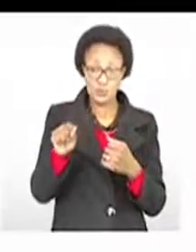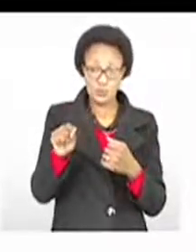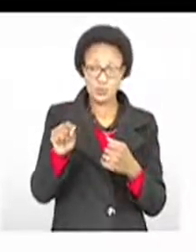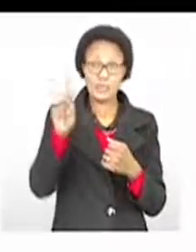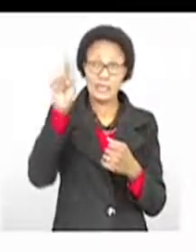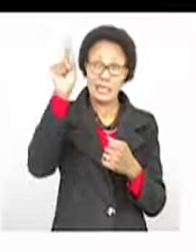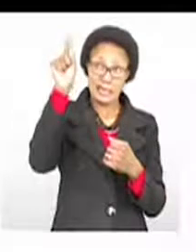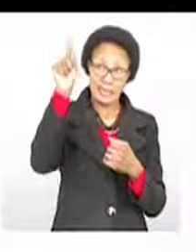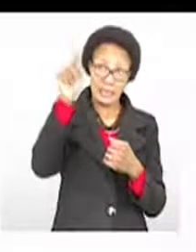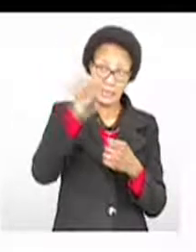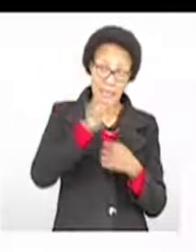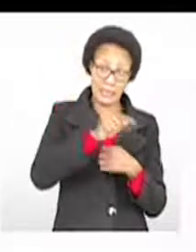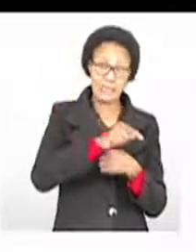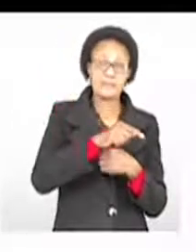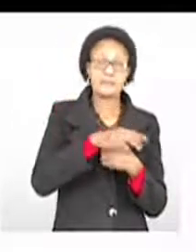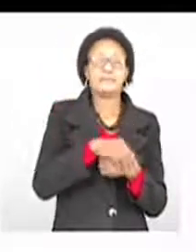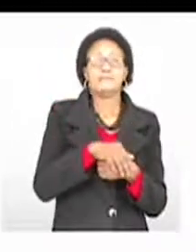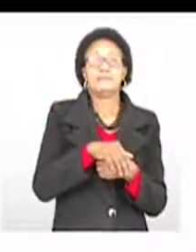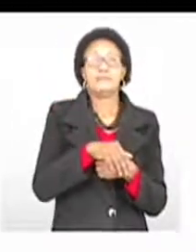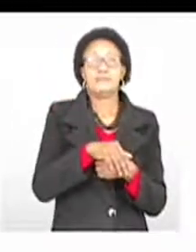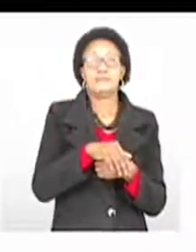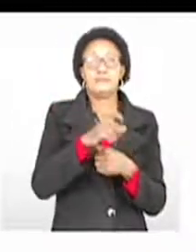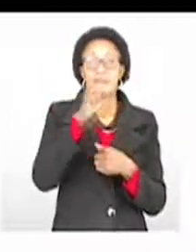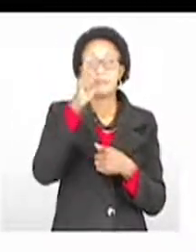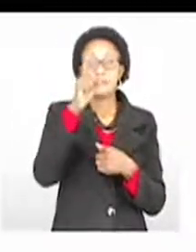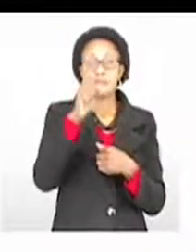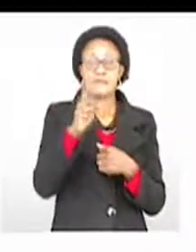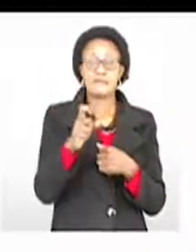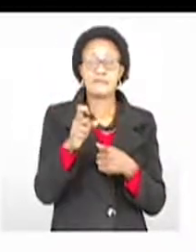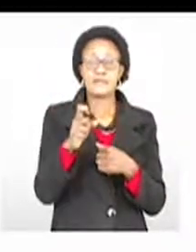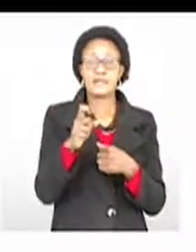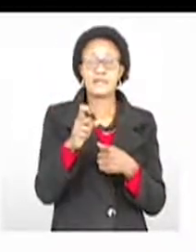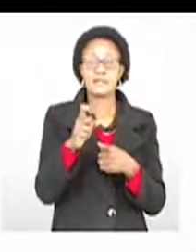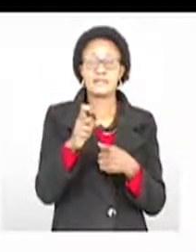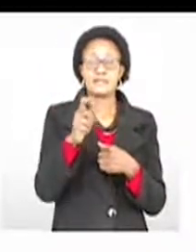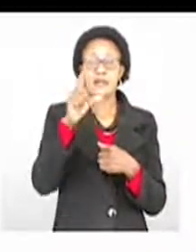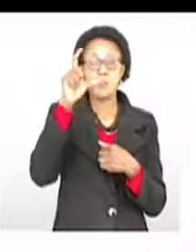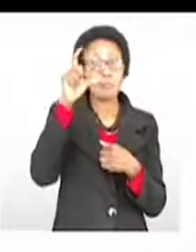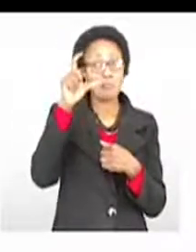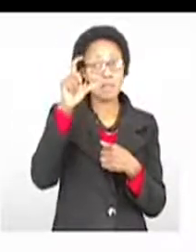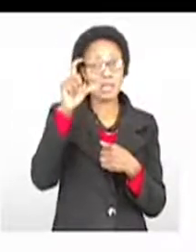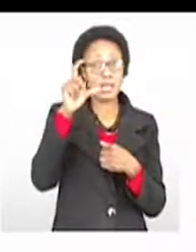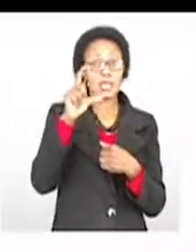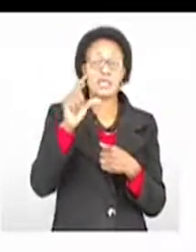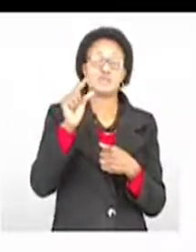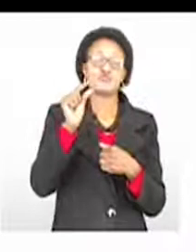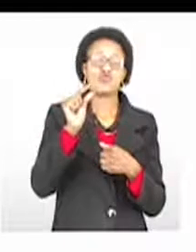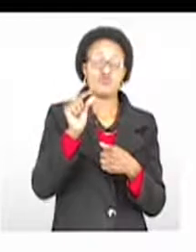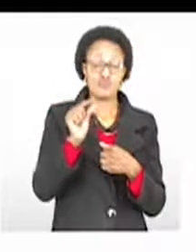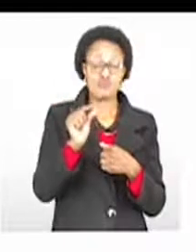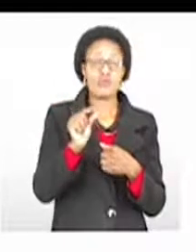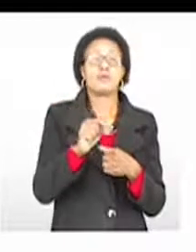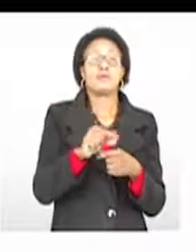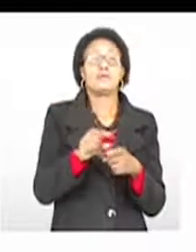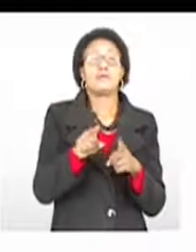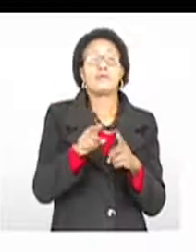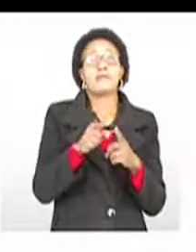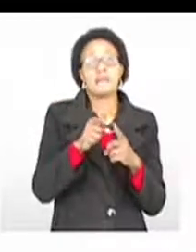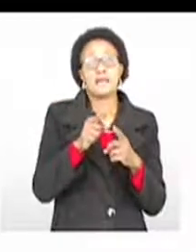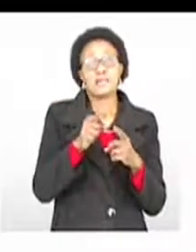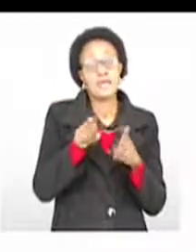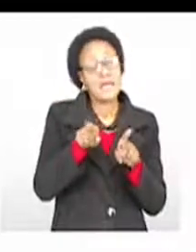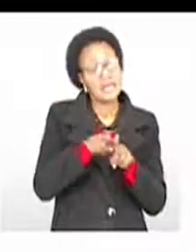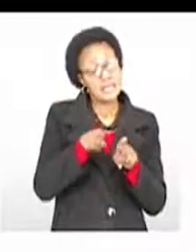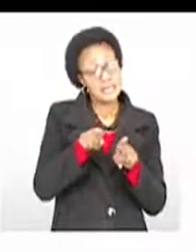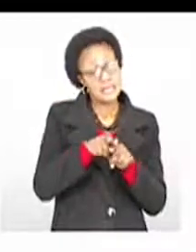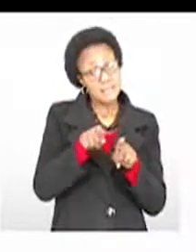cross. So X, big letter X and small letter X look the same, but the size is